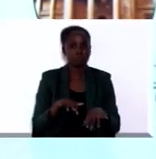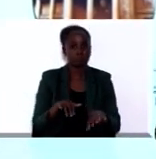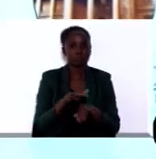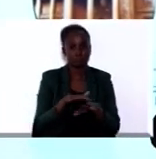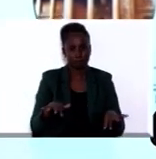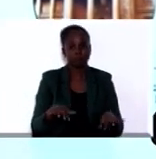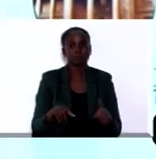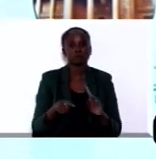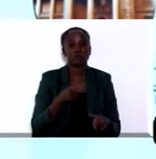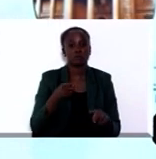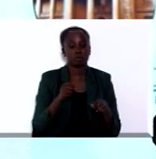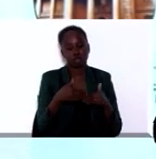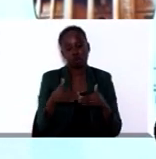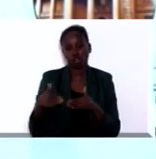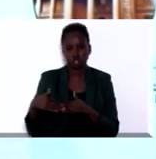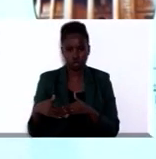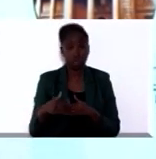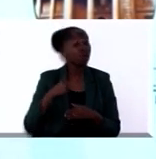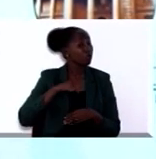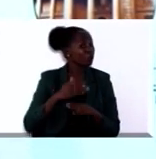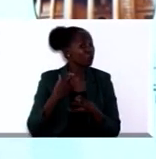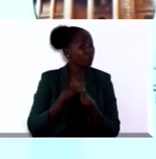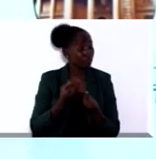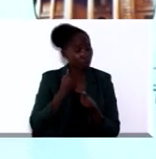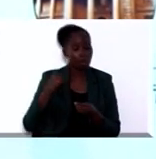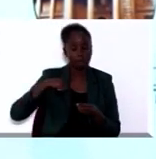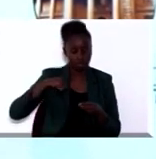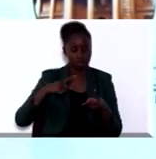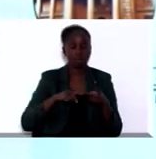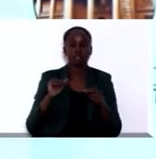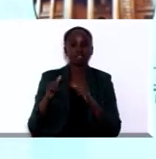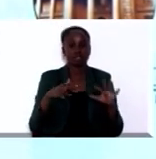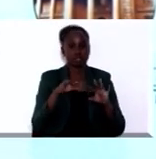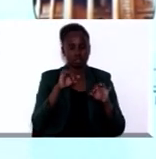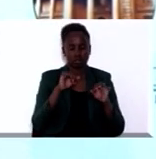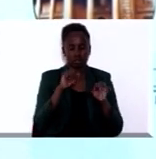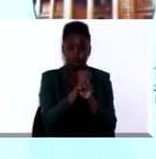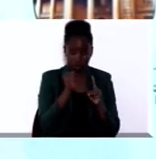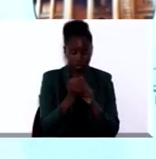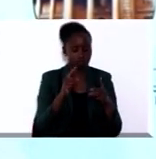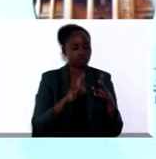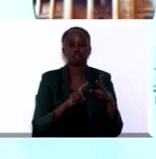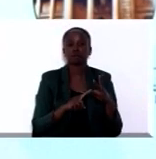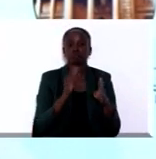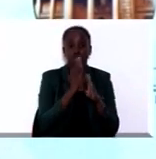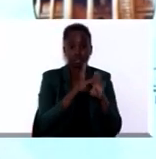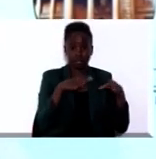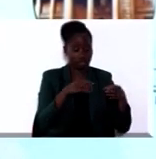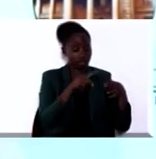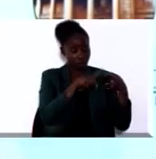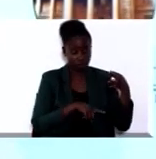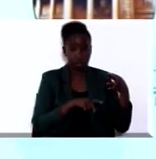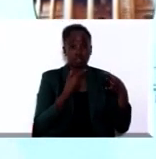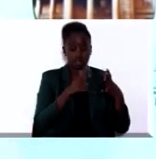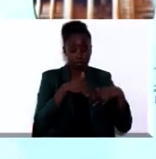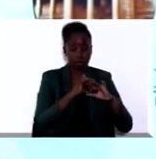Gauteng. We are working with municipalities, civil society, and the private sector to develop effective